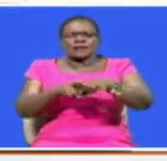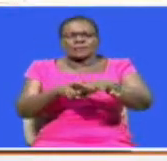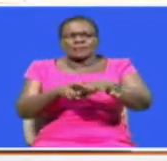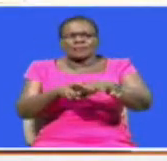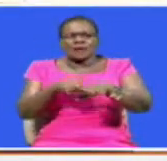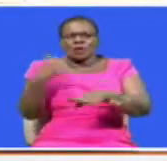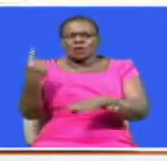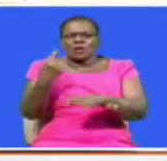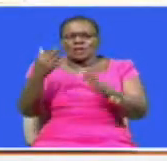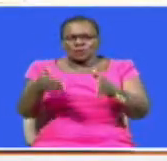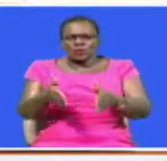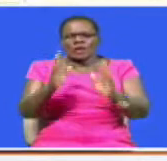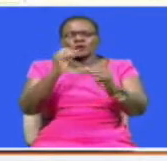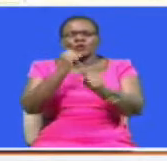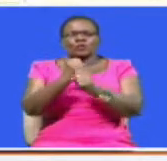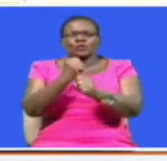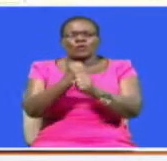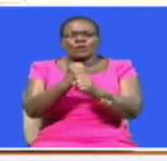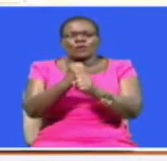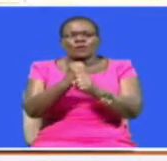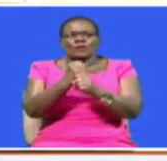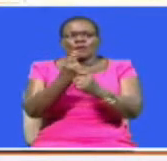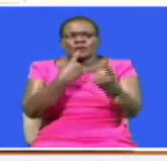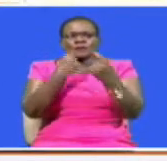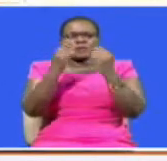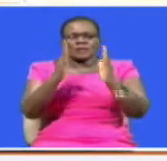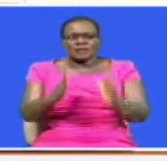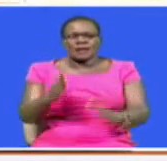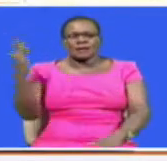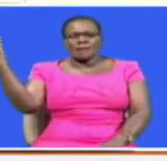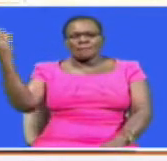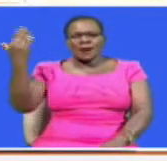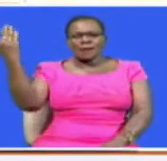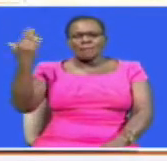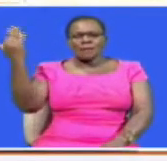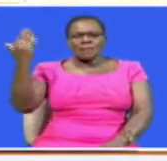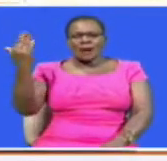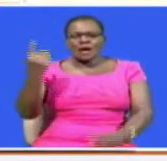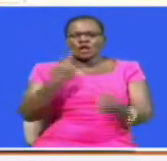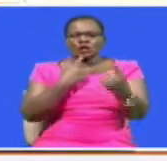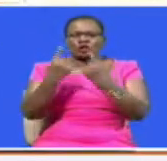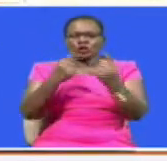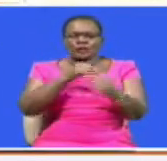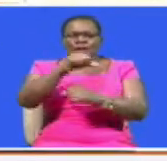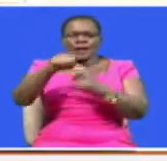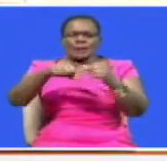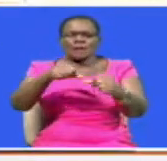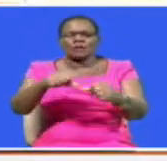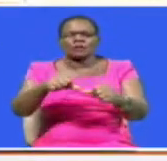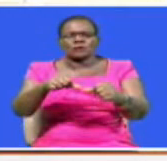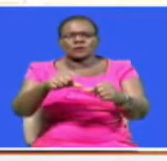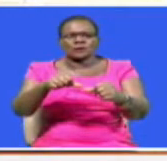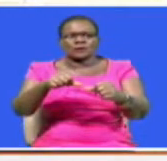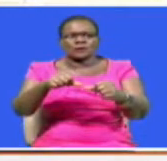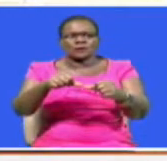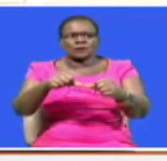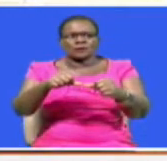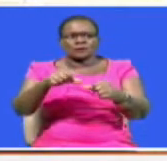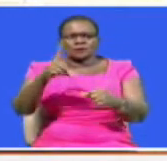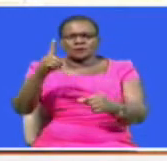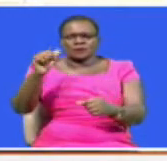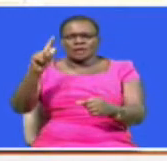that's the only way to go now, because the speakers that have been speaking there, we are talking of data in